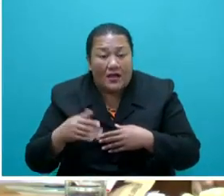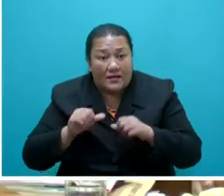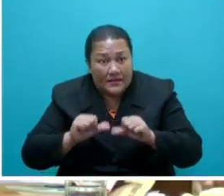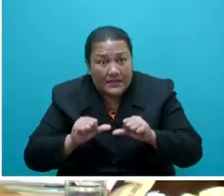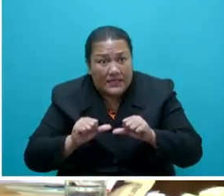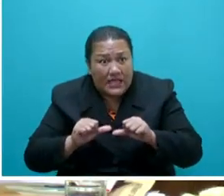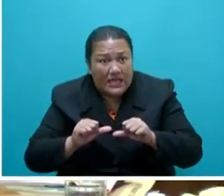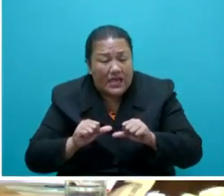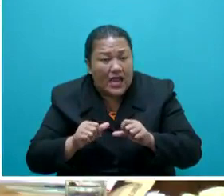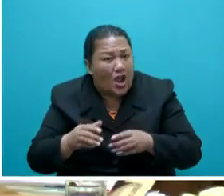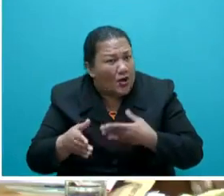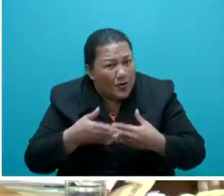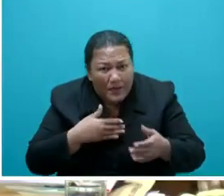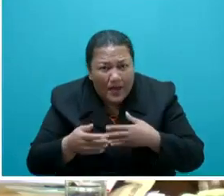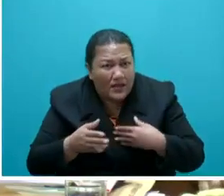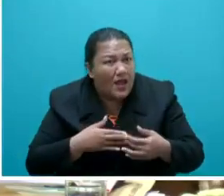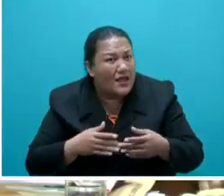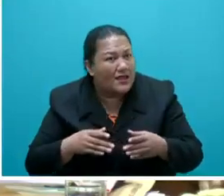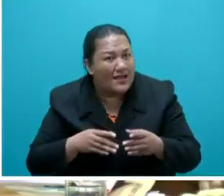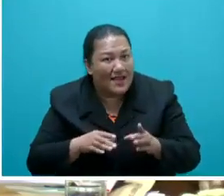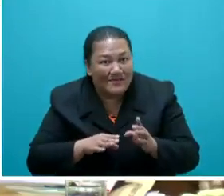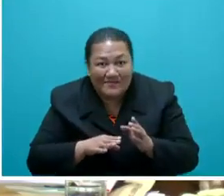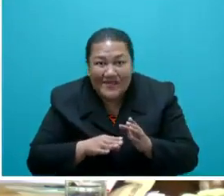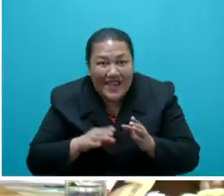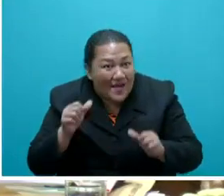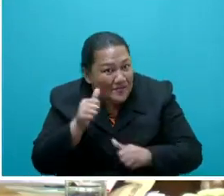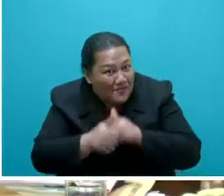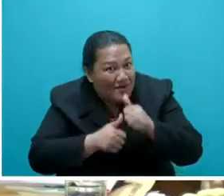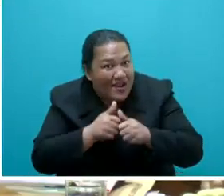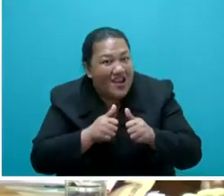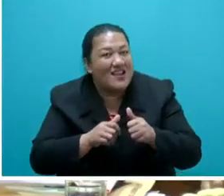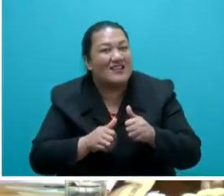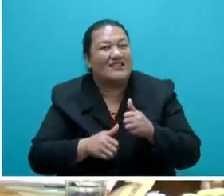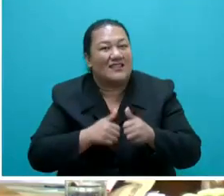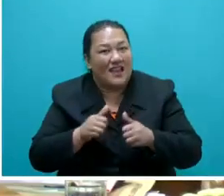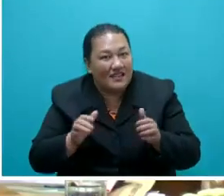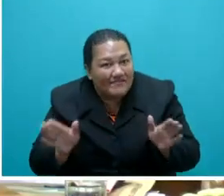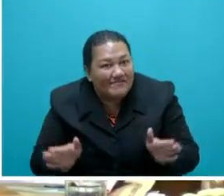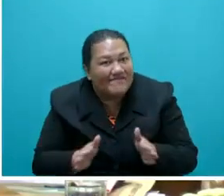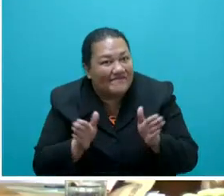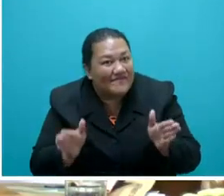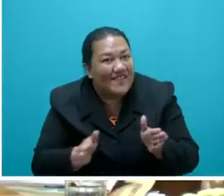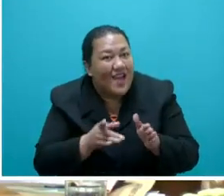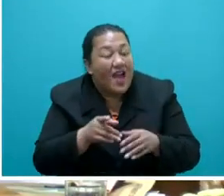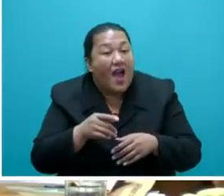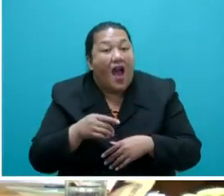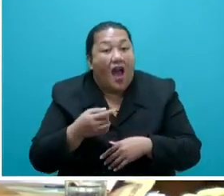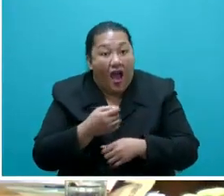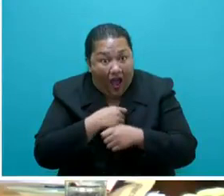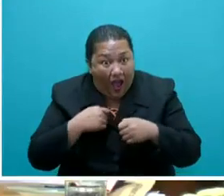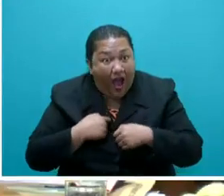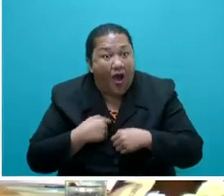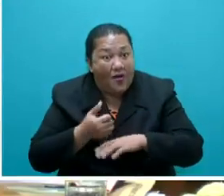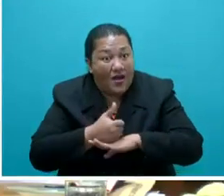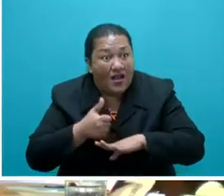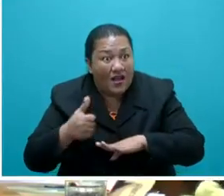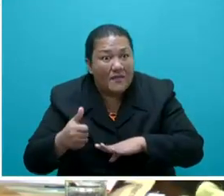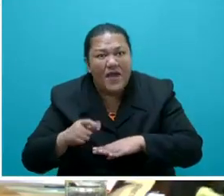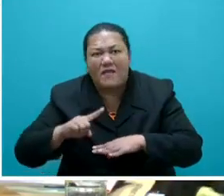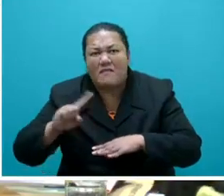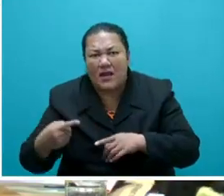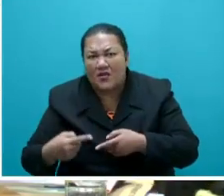week. And that is the reason why the word politics will continue to attract